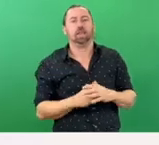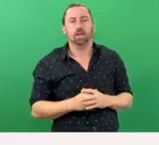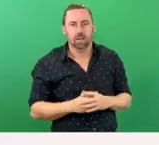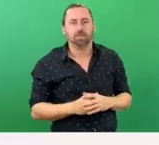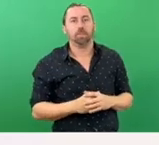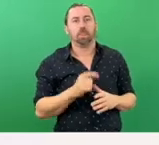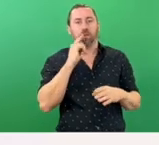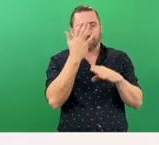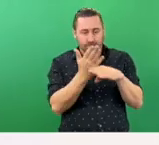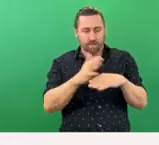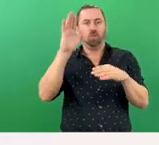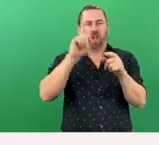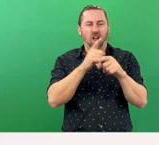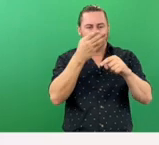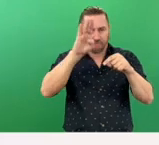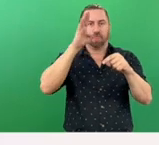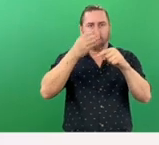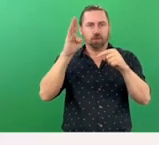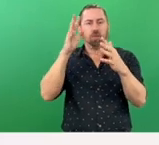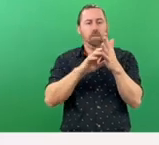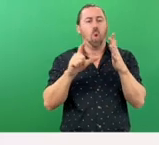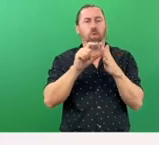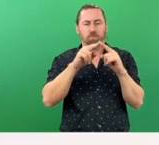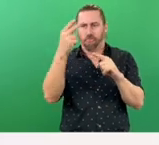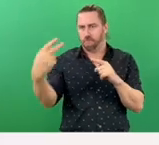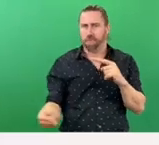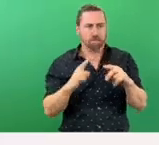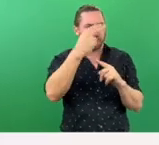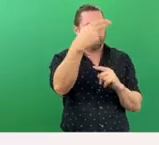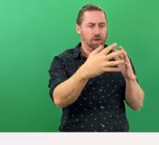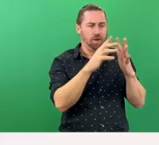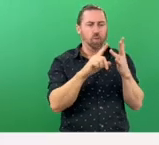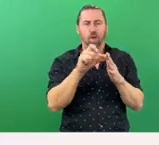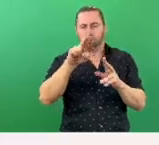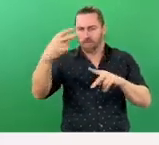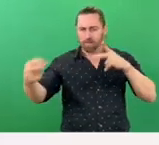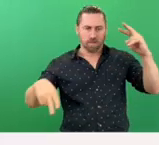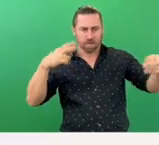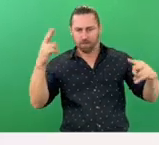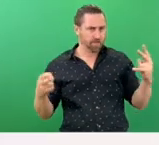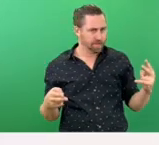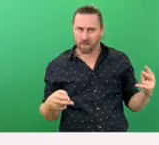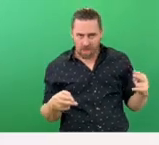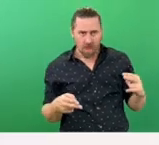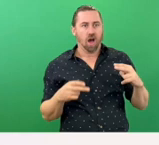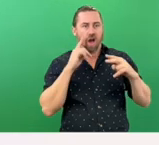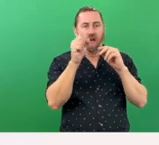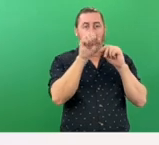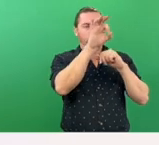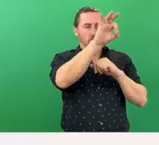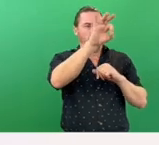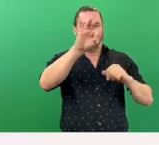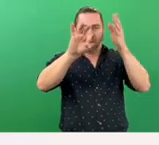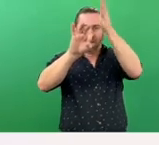that, you should be taking straight chips of wood away that remain parallel to the graphite